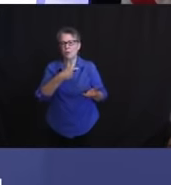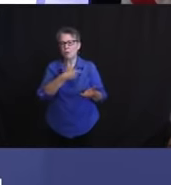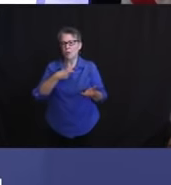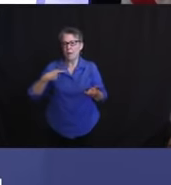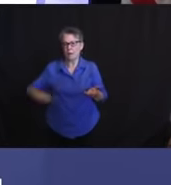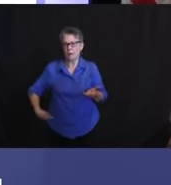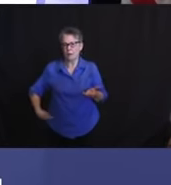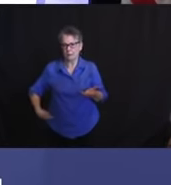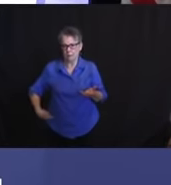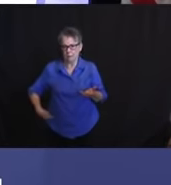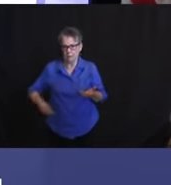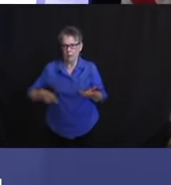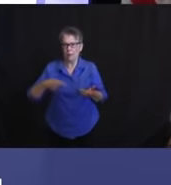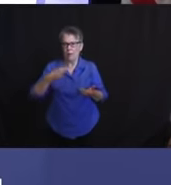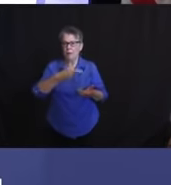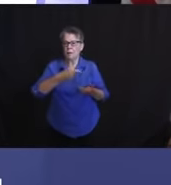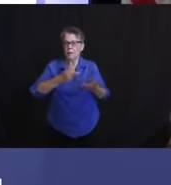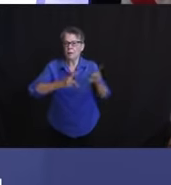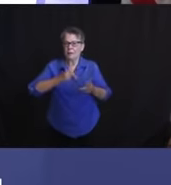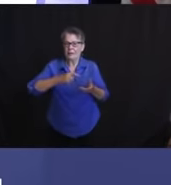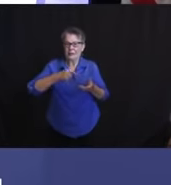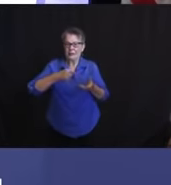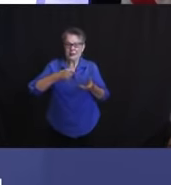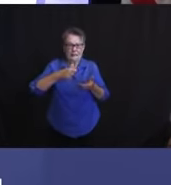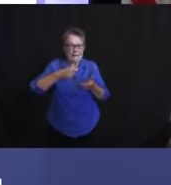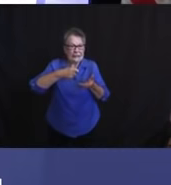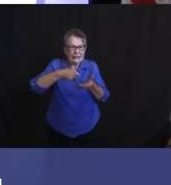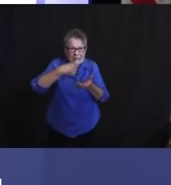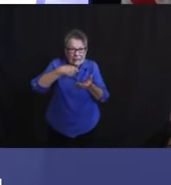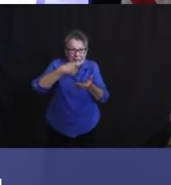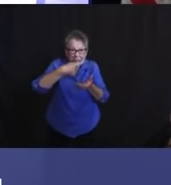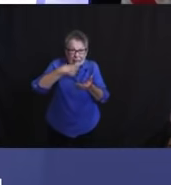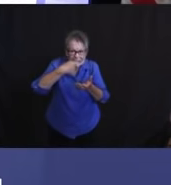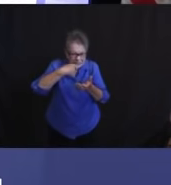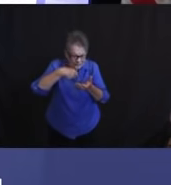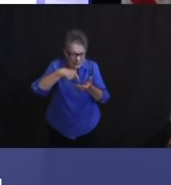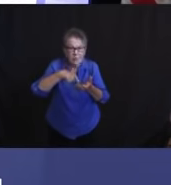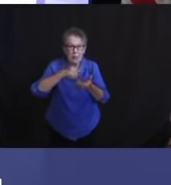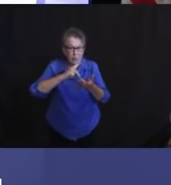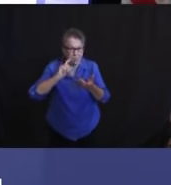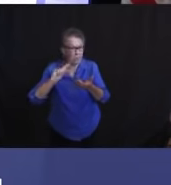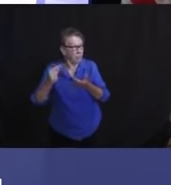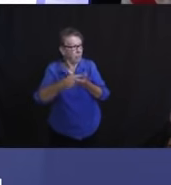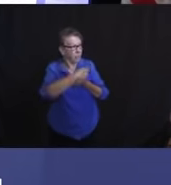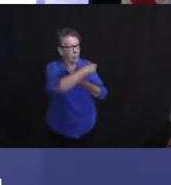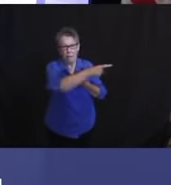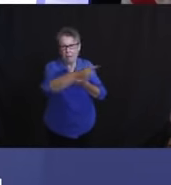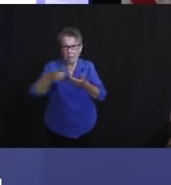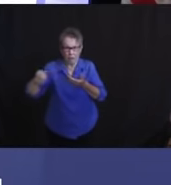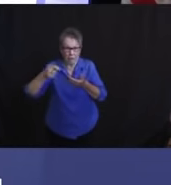as well as 5 additional people at neighboring tables, which were about 3 feet apart.